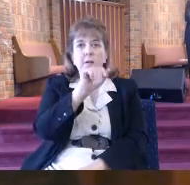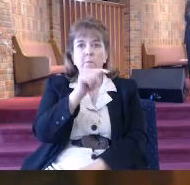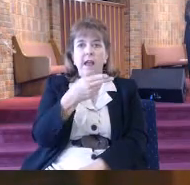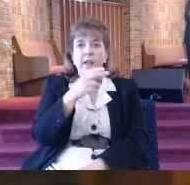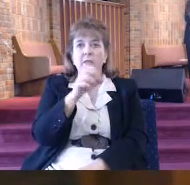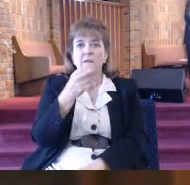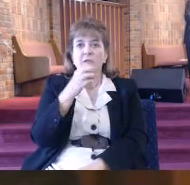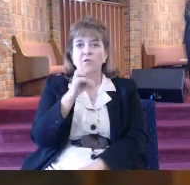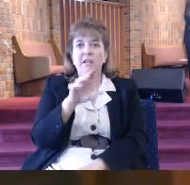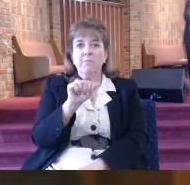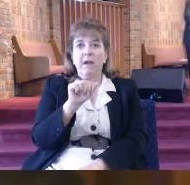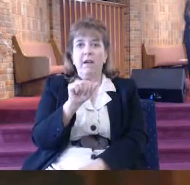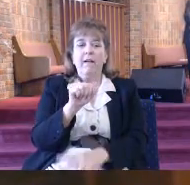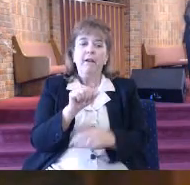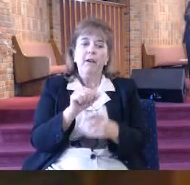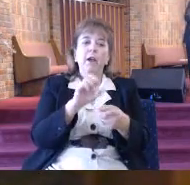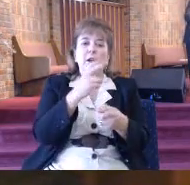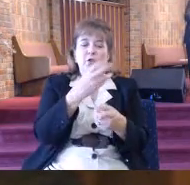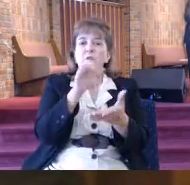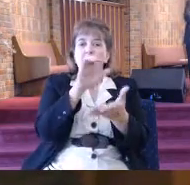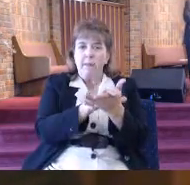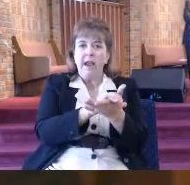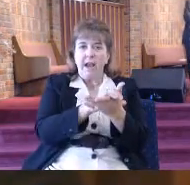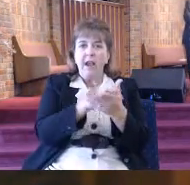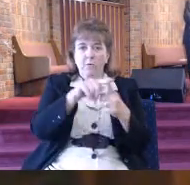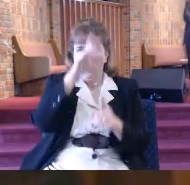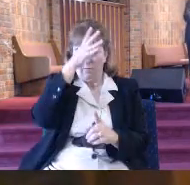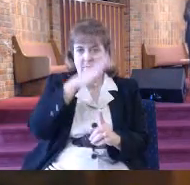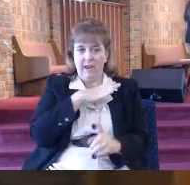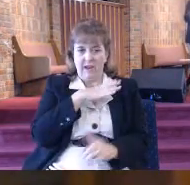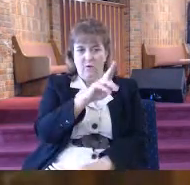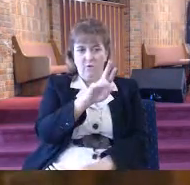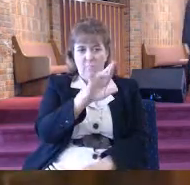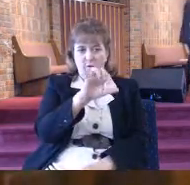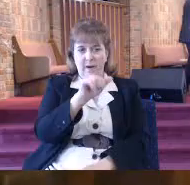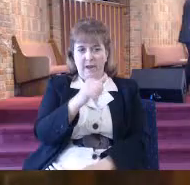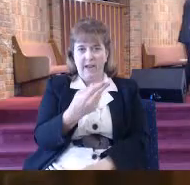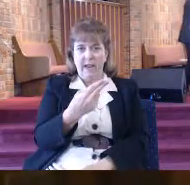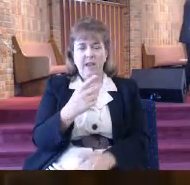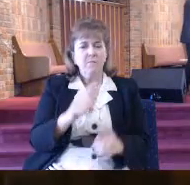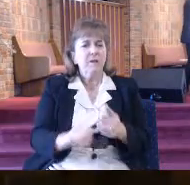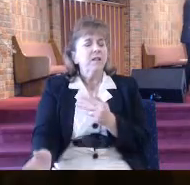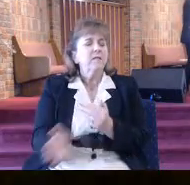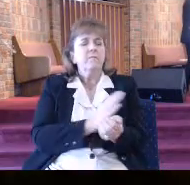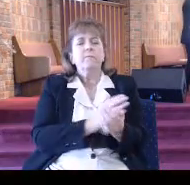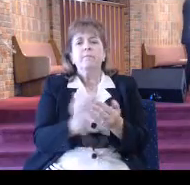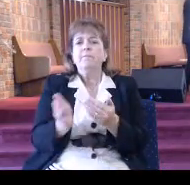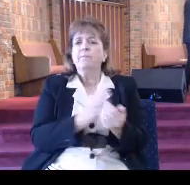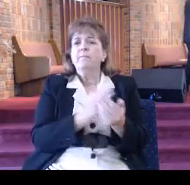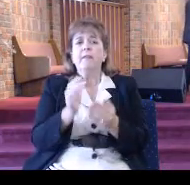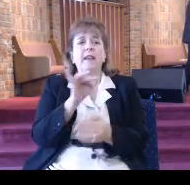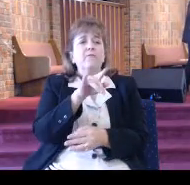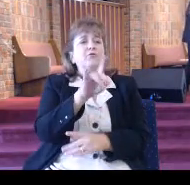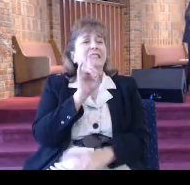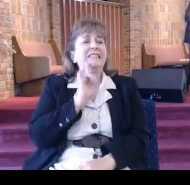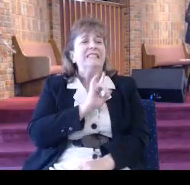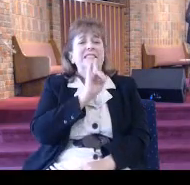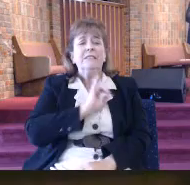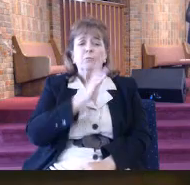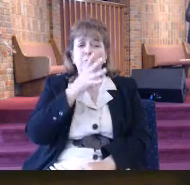was Uriah the Hittite's wife. It wouldn't have been appropriate if that woman had belonged to no